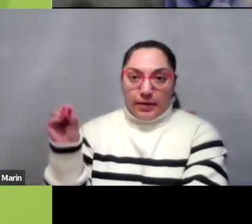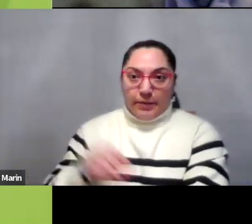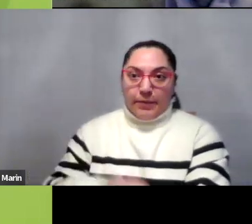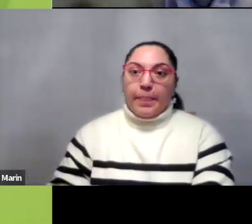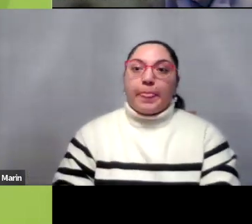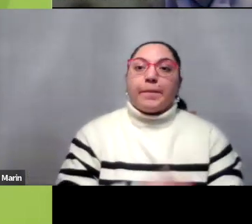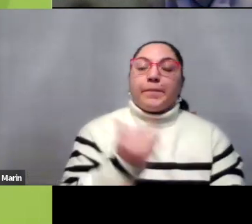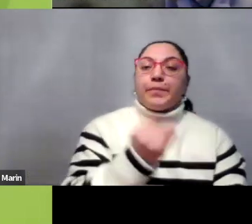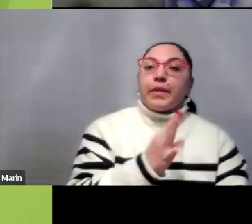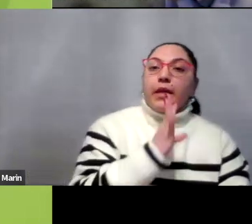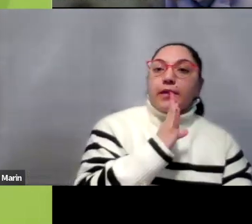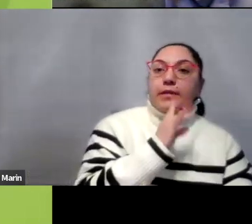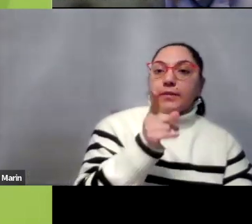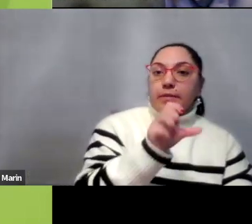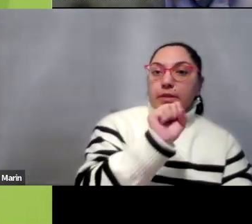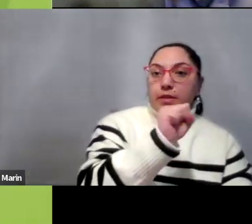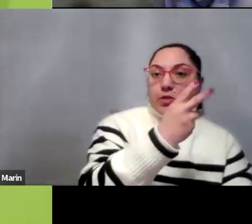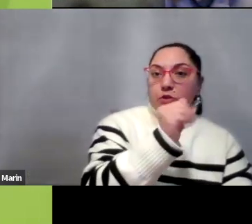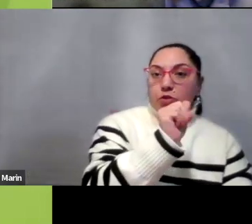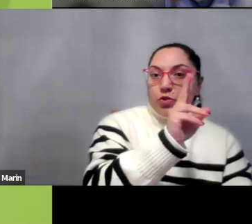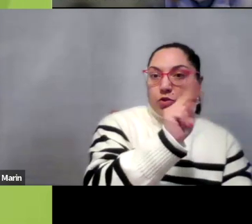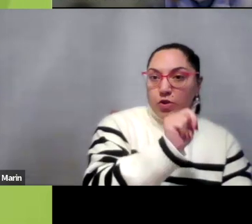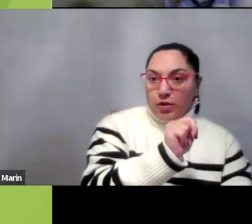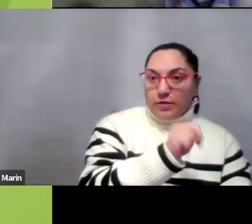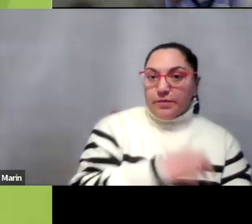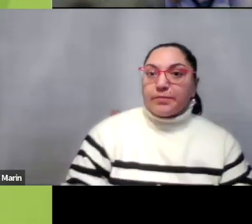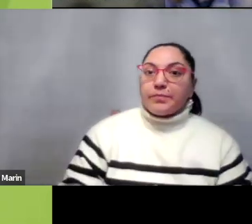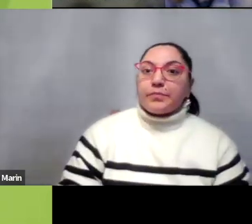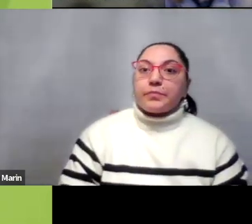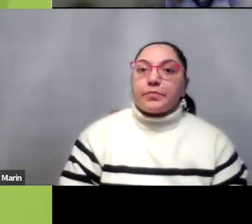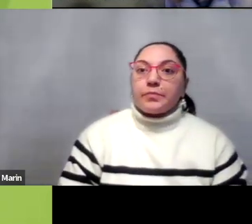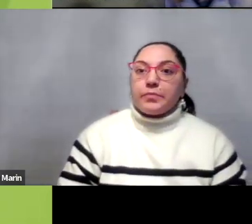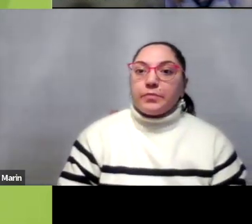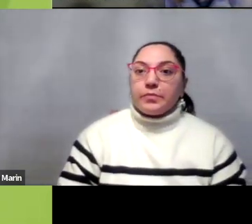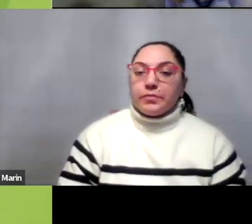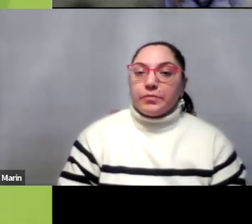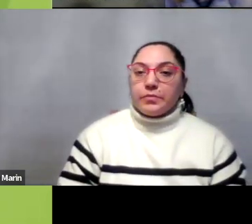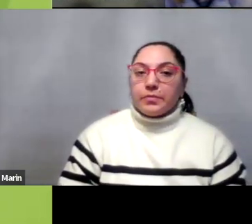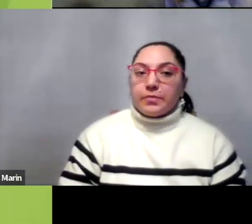with Montgomery County Local Behavioral Health Authority. Melissa?